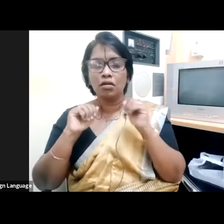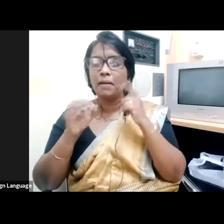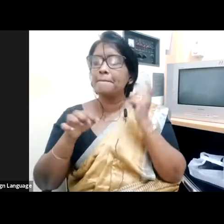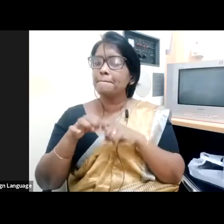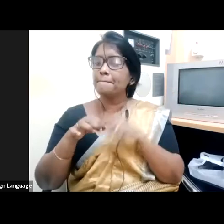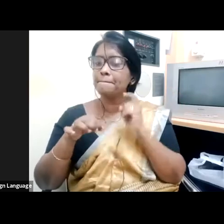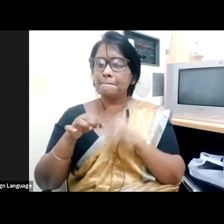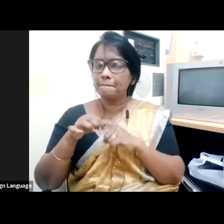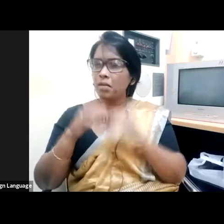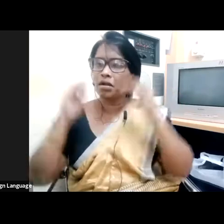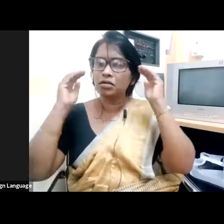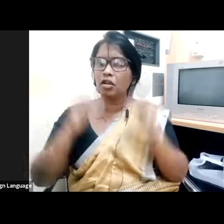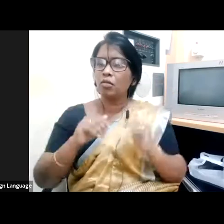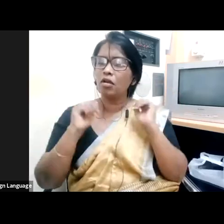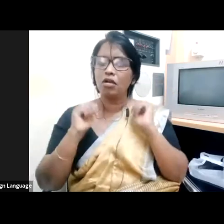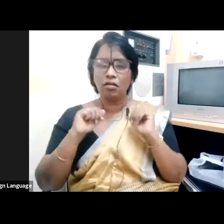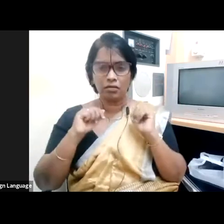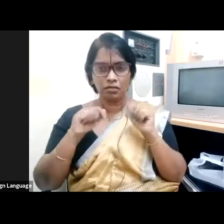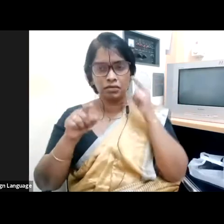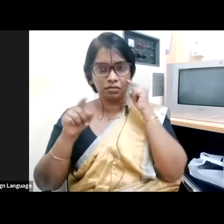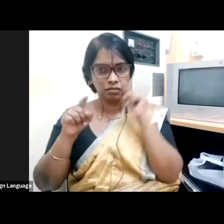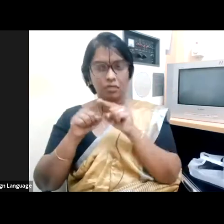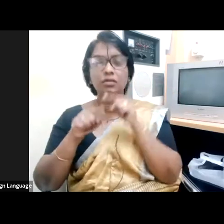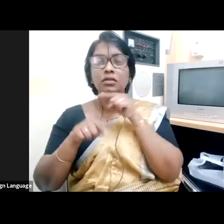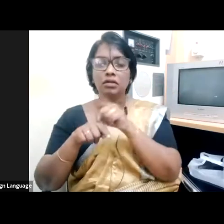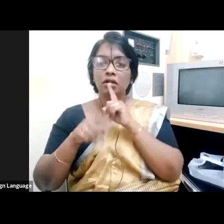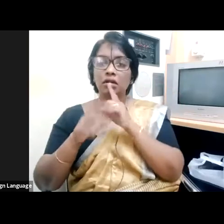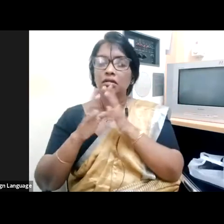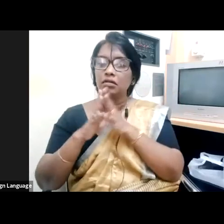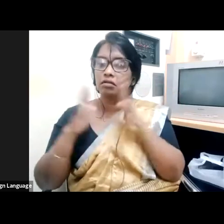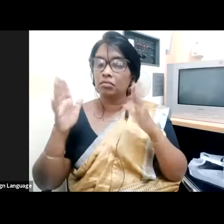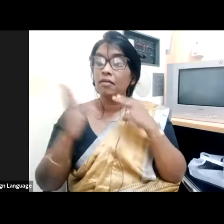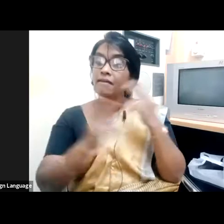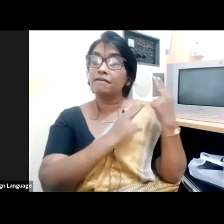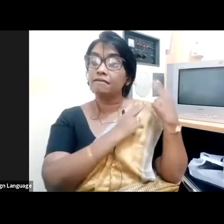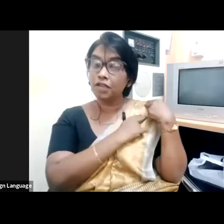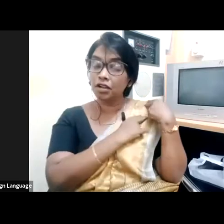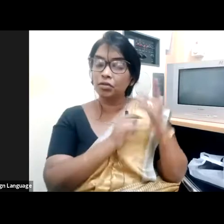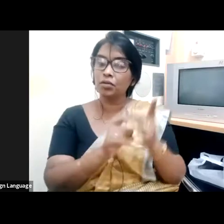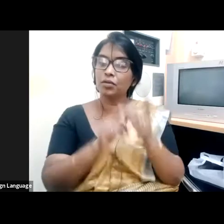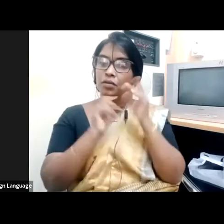responsible consumption and production is clearly a big part of our business roadmap.